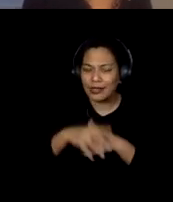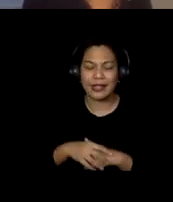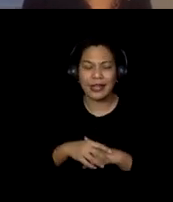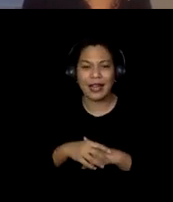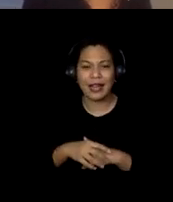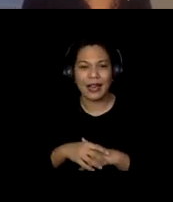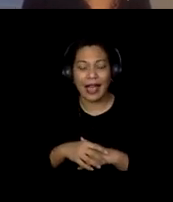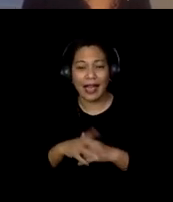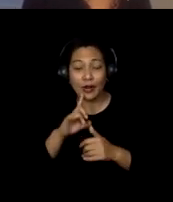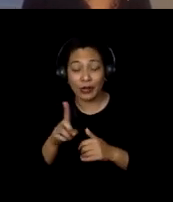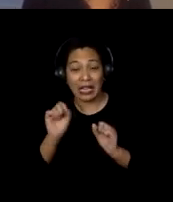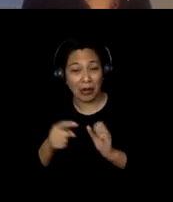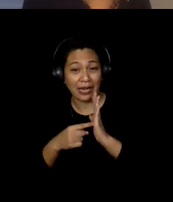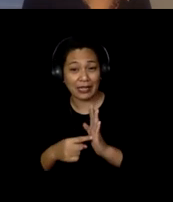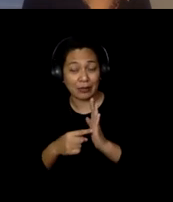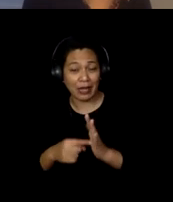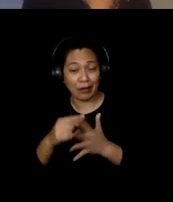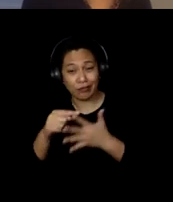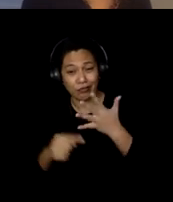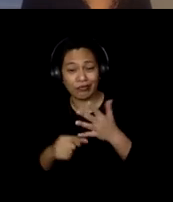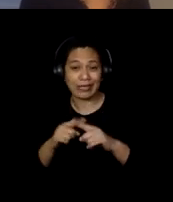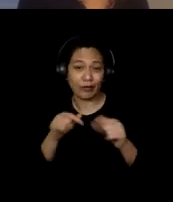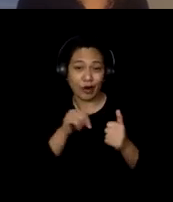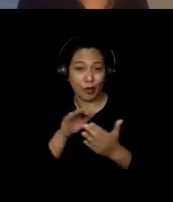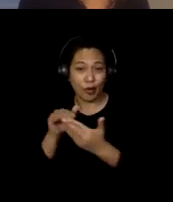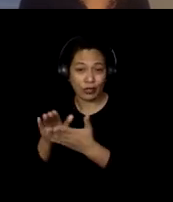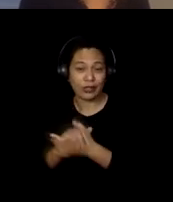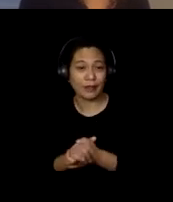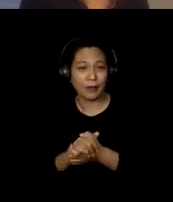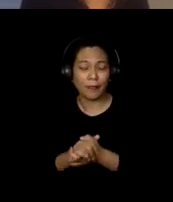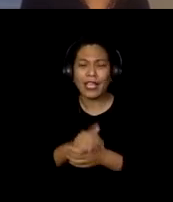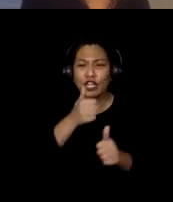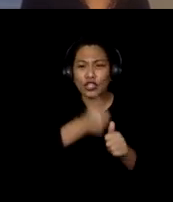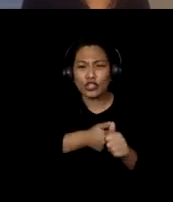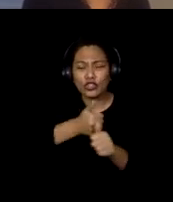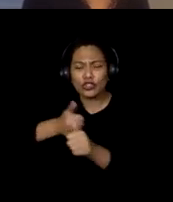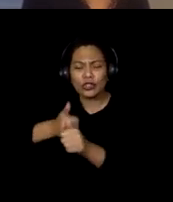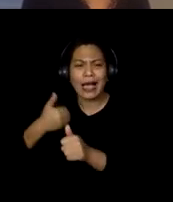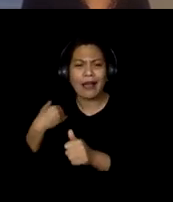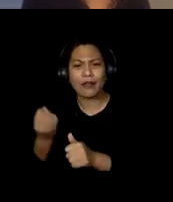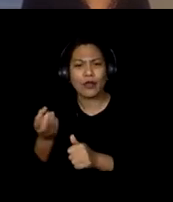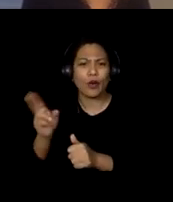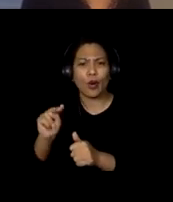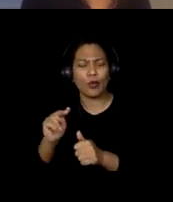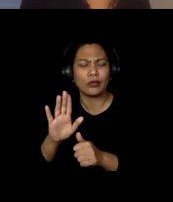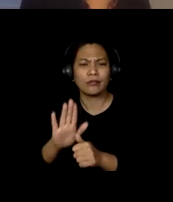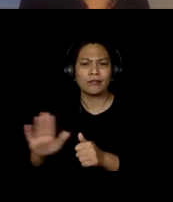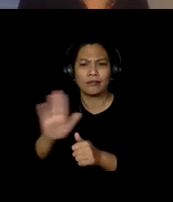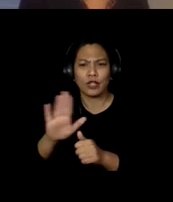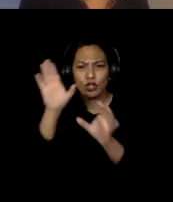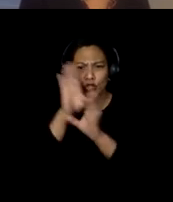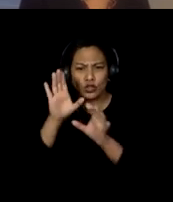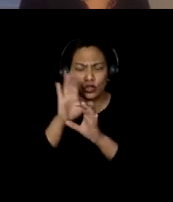we can actually display content in these ways. Each of these content aggregators have their own search